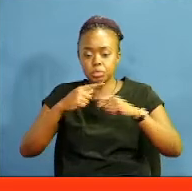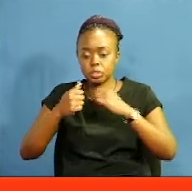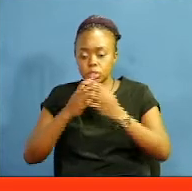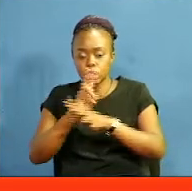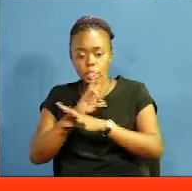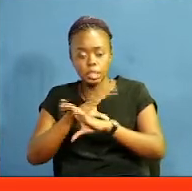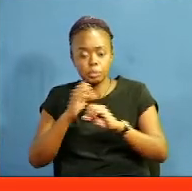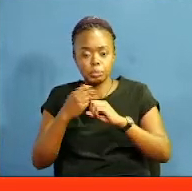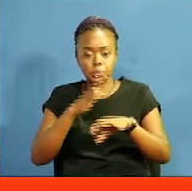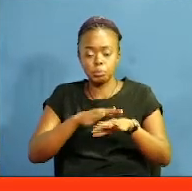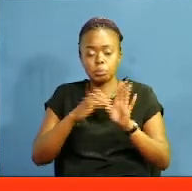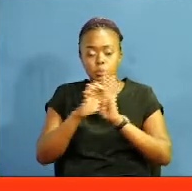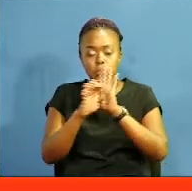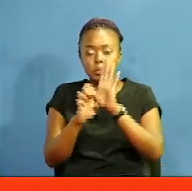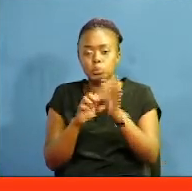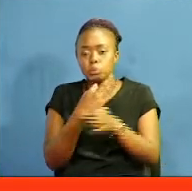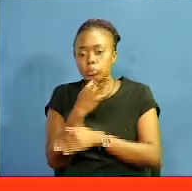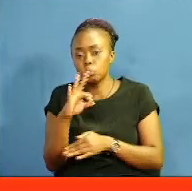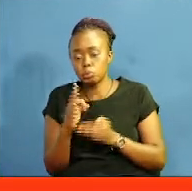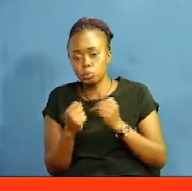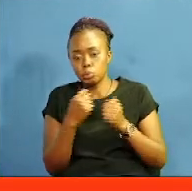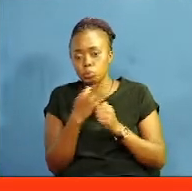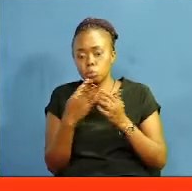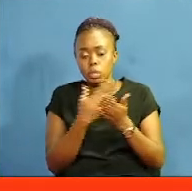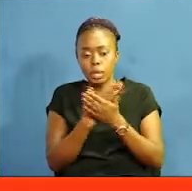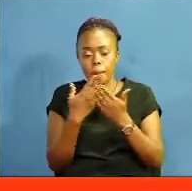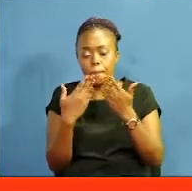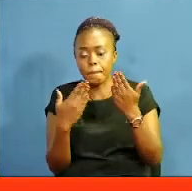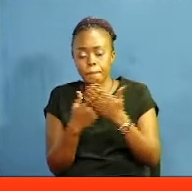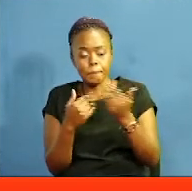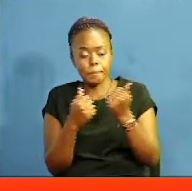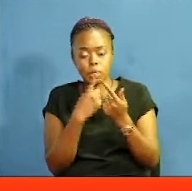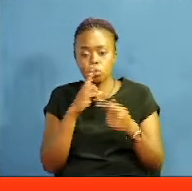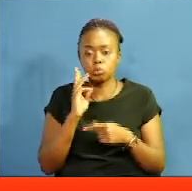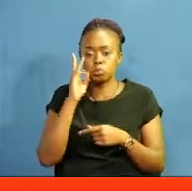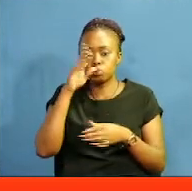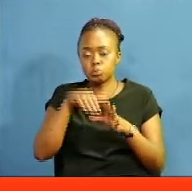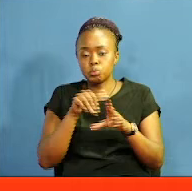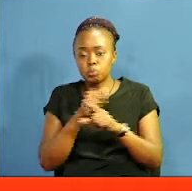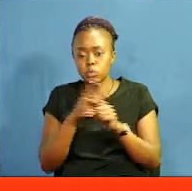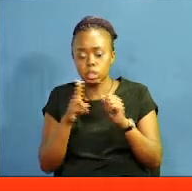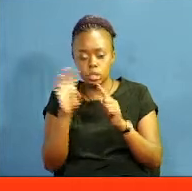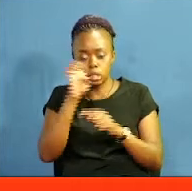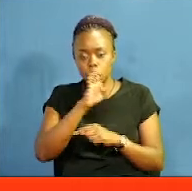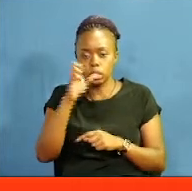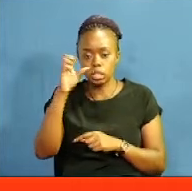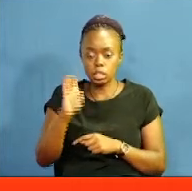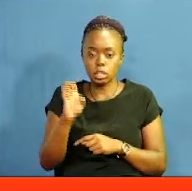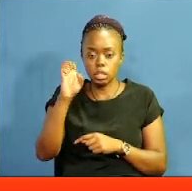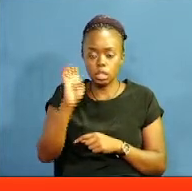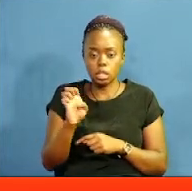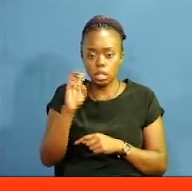are not visible. A good example of application of bottom-up economic approach was in Europe during the global recession